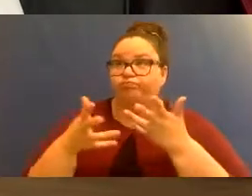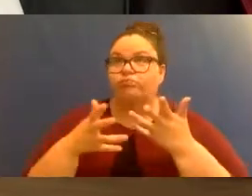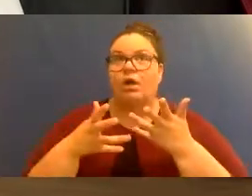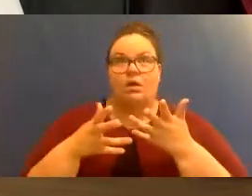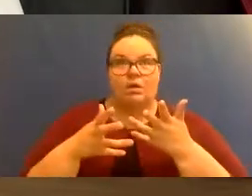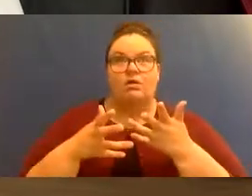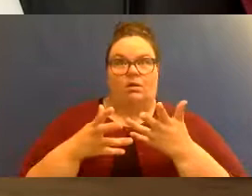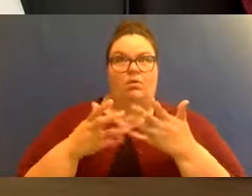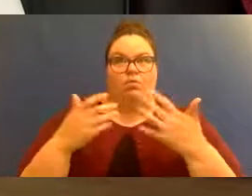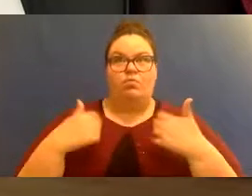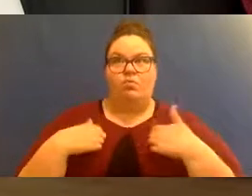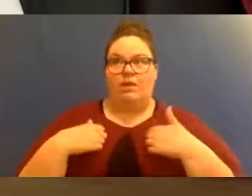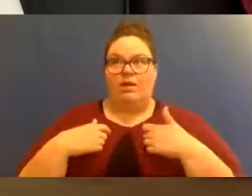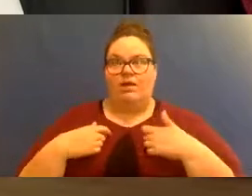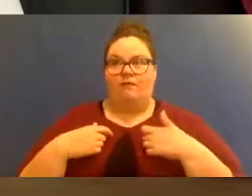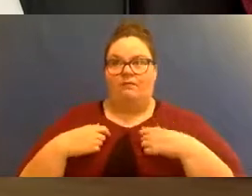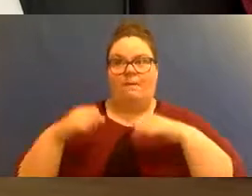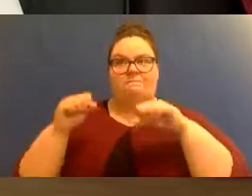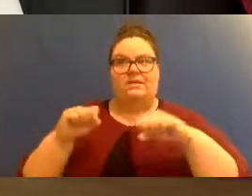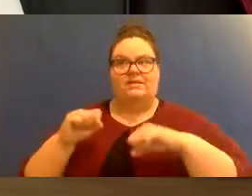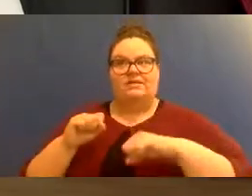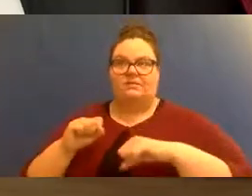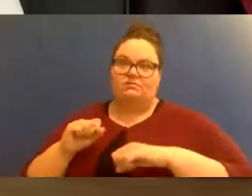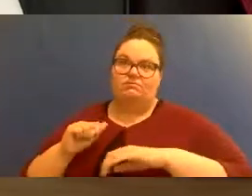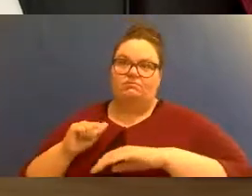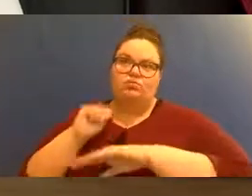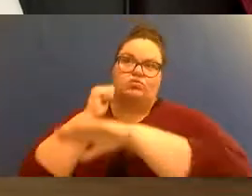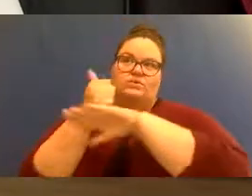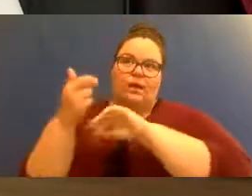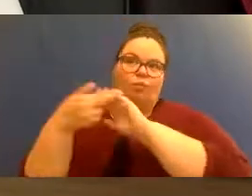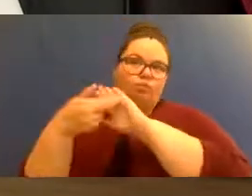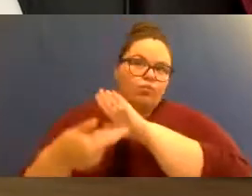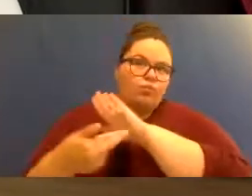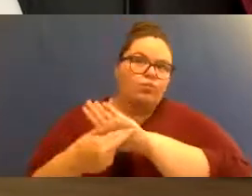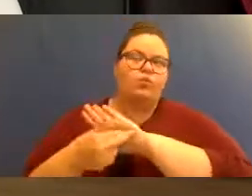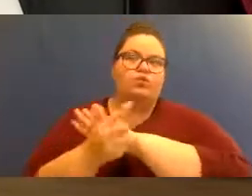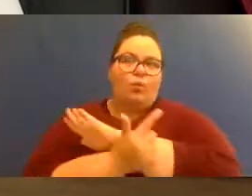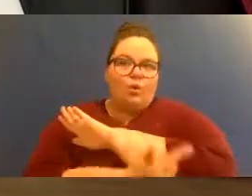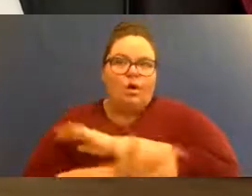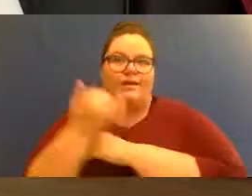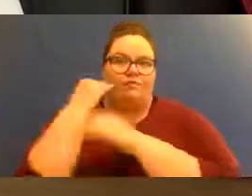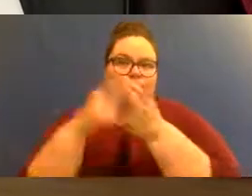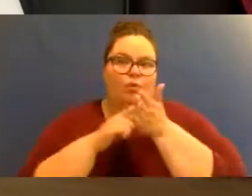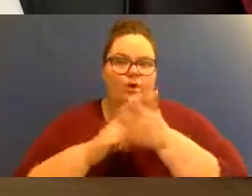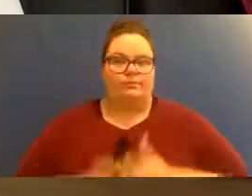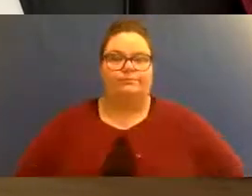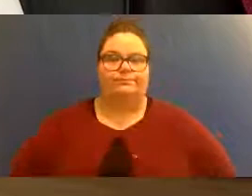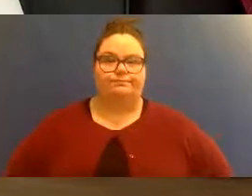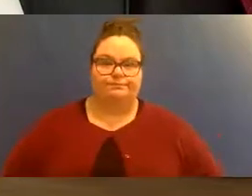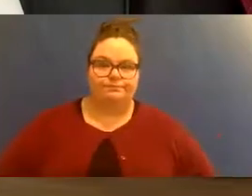are either in place or something that can be easily put into place if necessary.